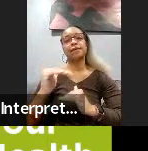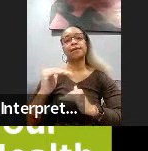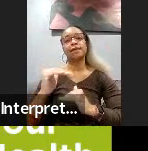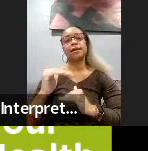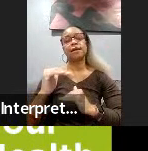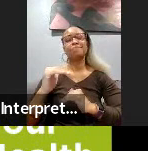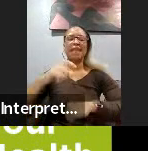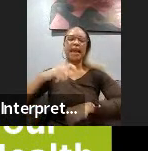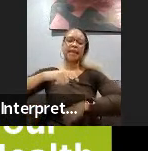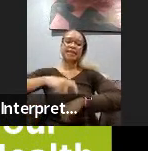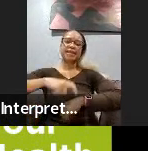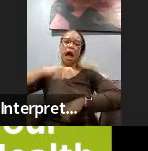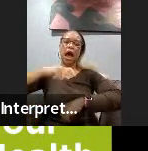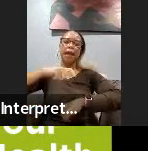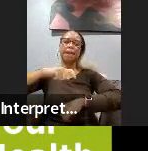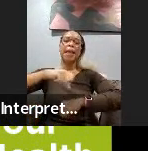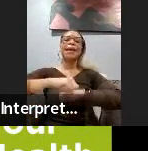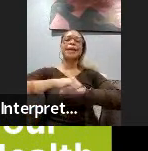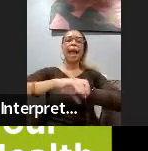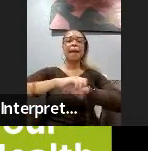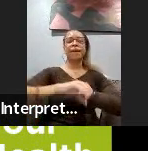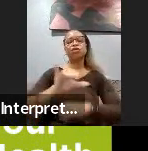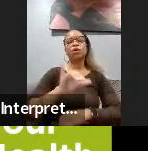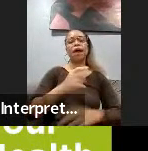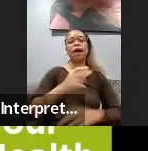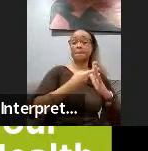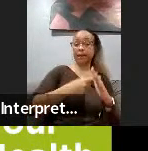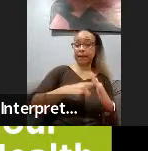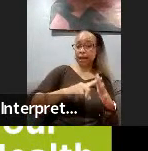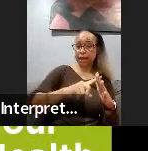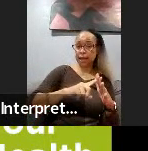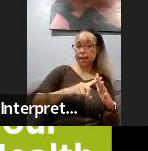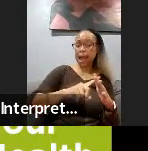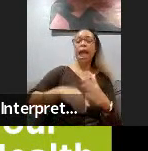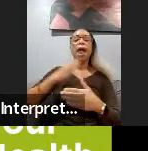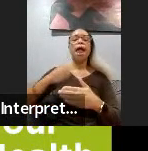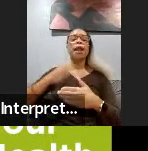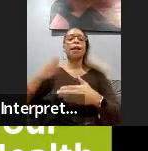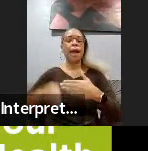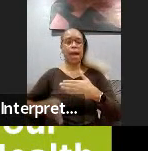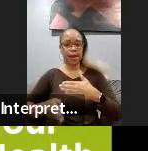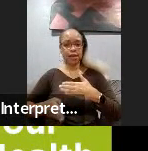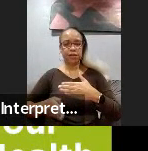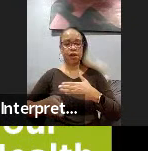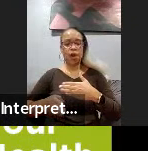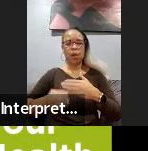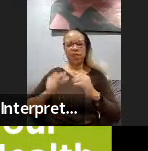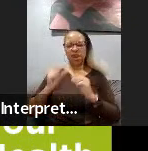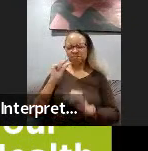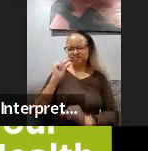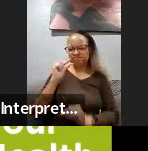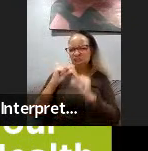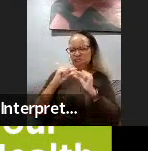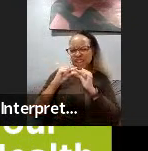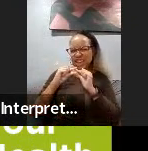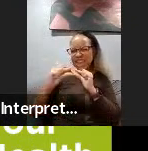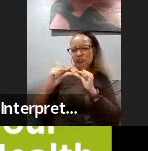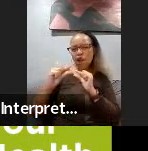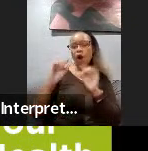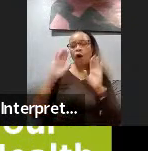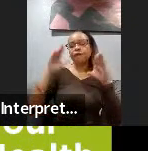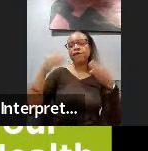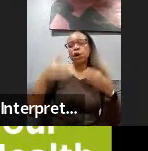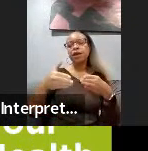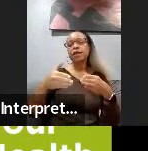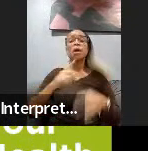time campaign. So there's a beginning and an end with a fairly narrow focus, and it was really